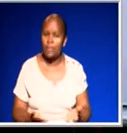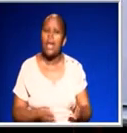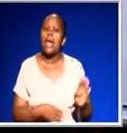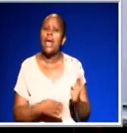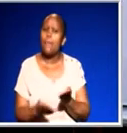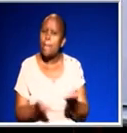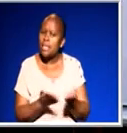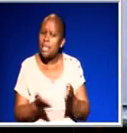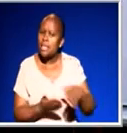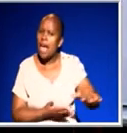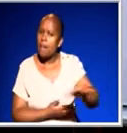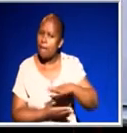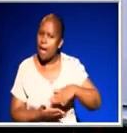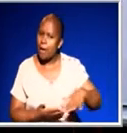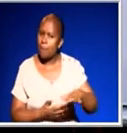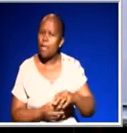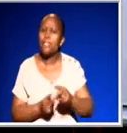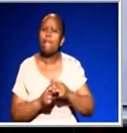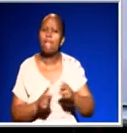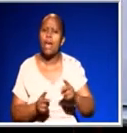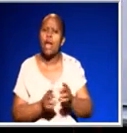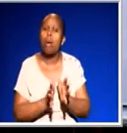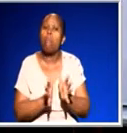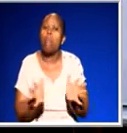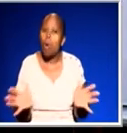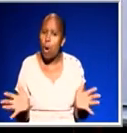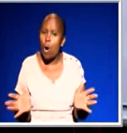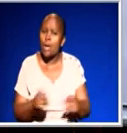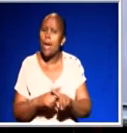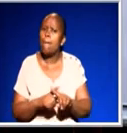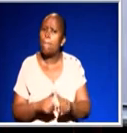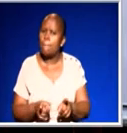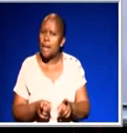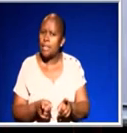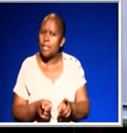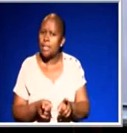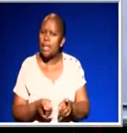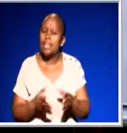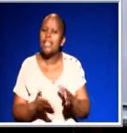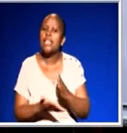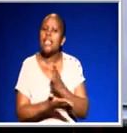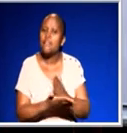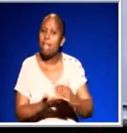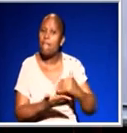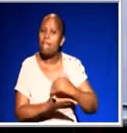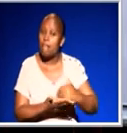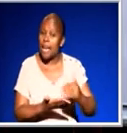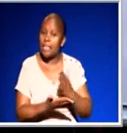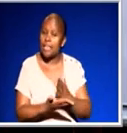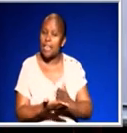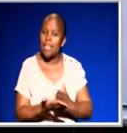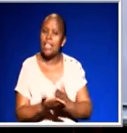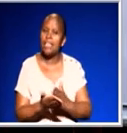business environment is very broad, but it is divided